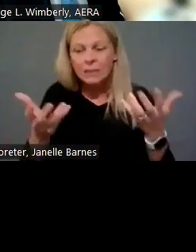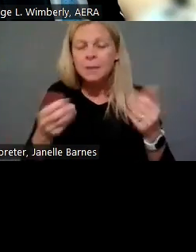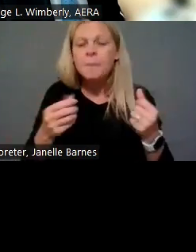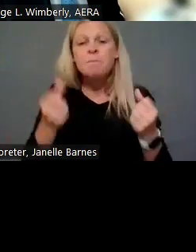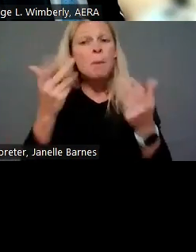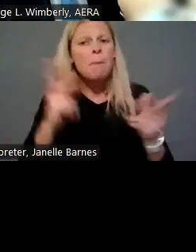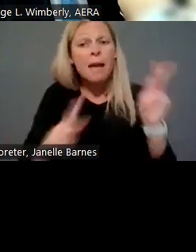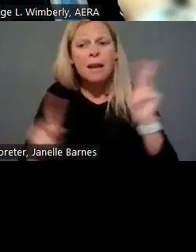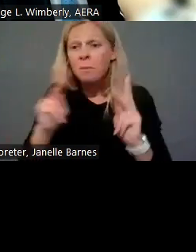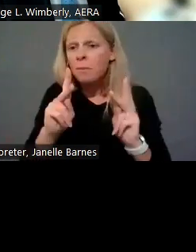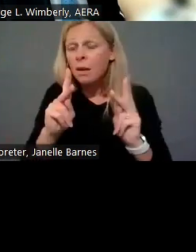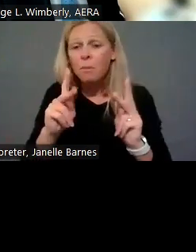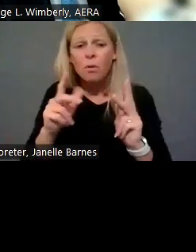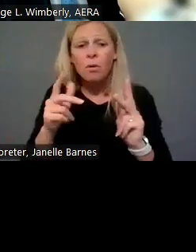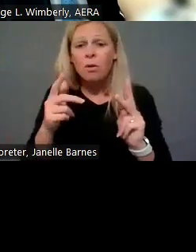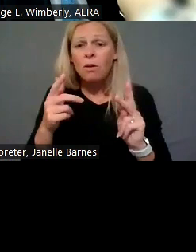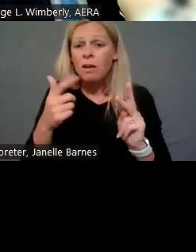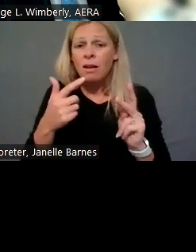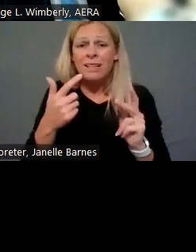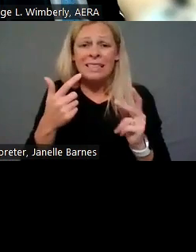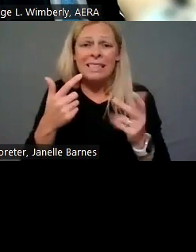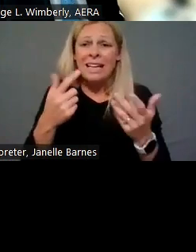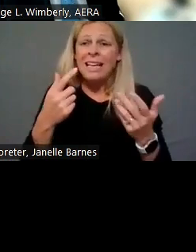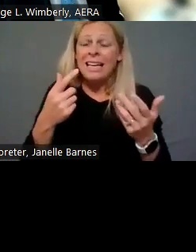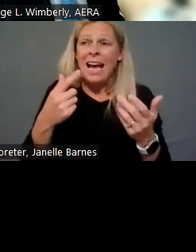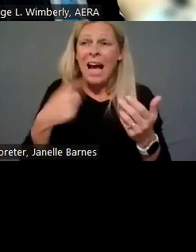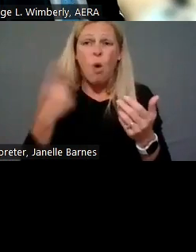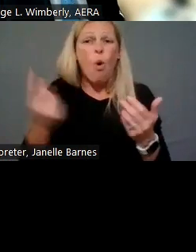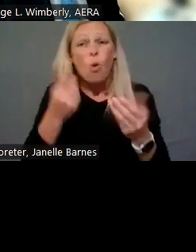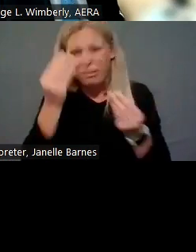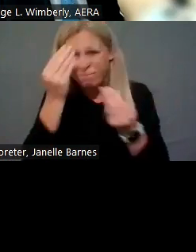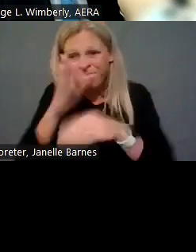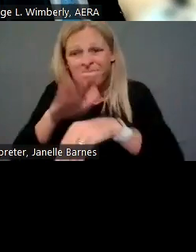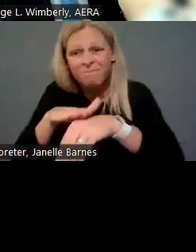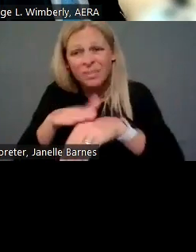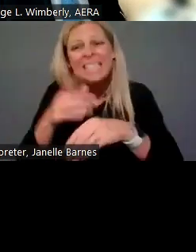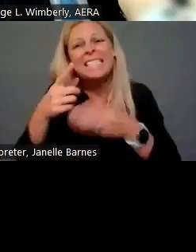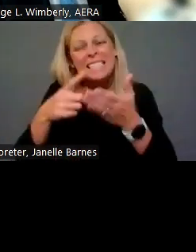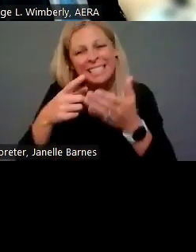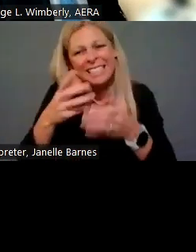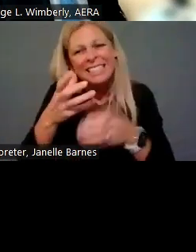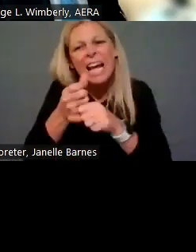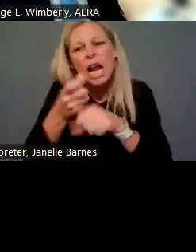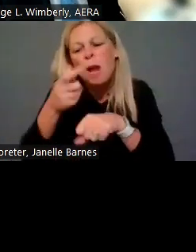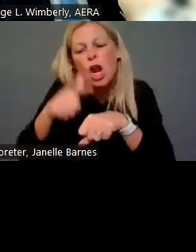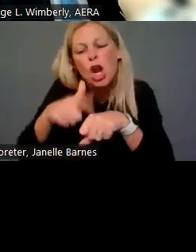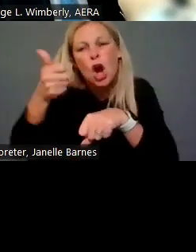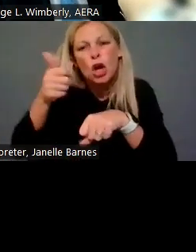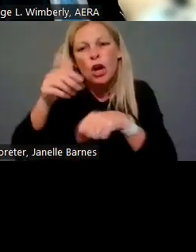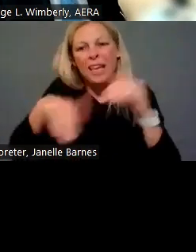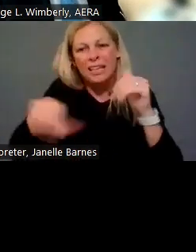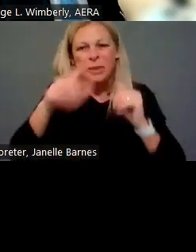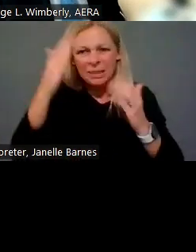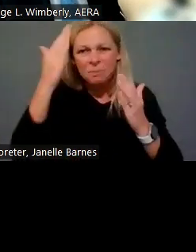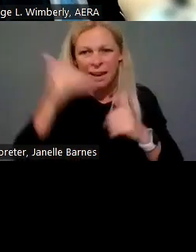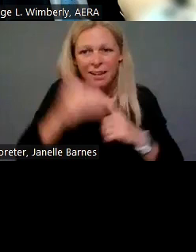Many people I've just seen, it always takes a little longer than you anticipate. And even if you think you're going to finish you're planning definitely